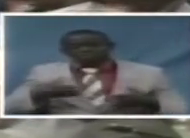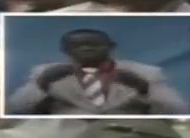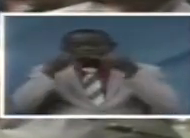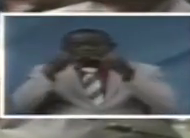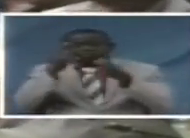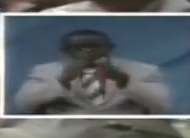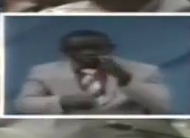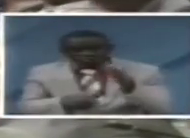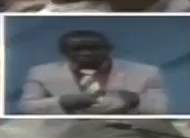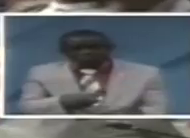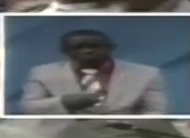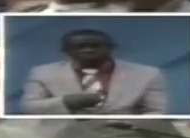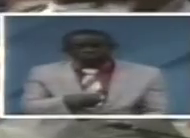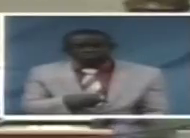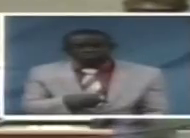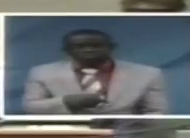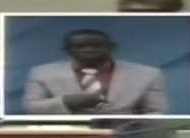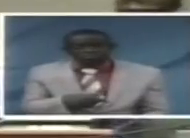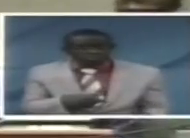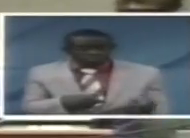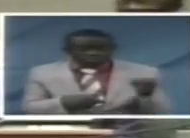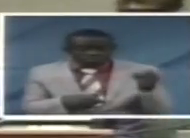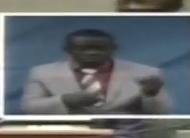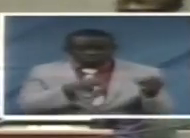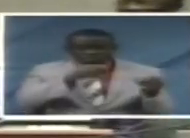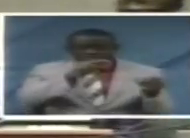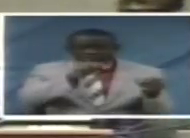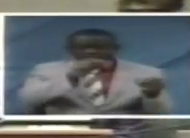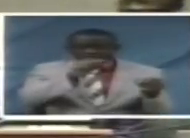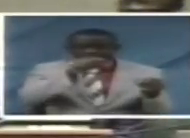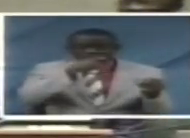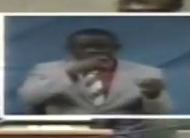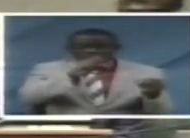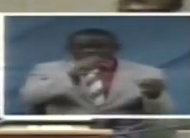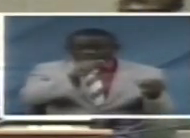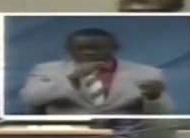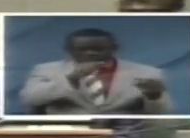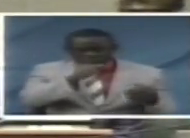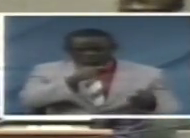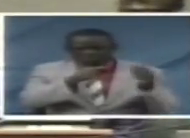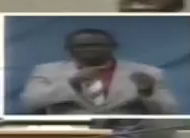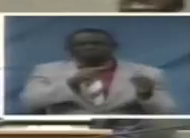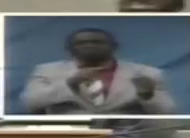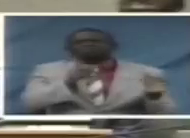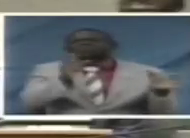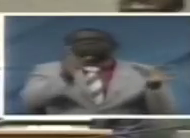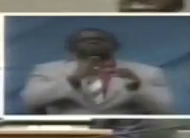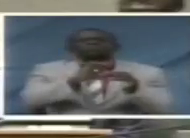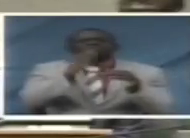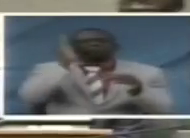that NAPSA has taken up the challenge to finance the Ndola